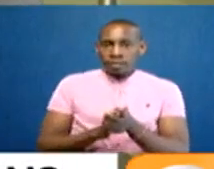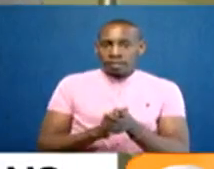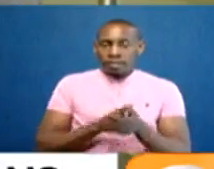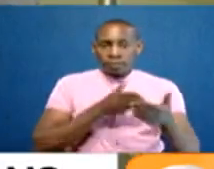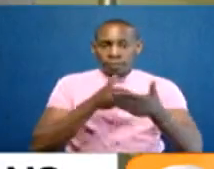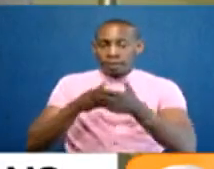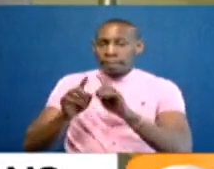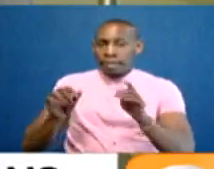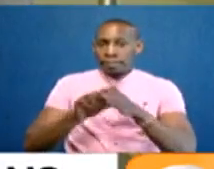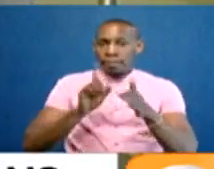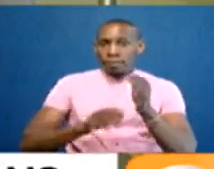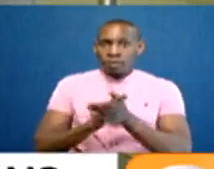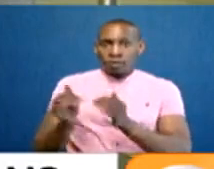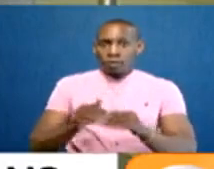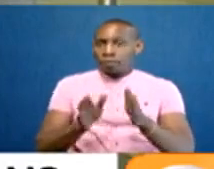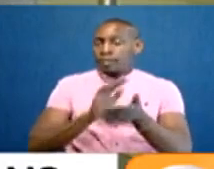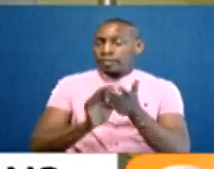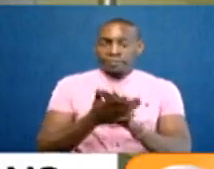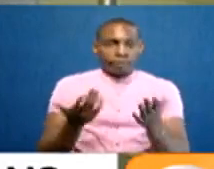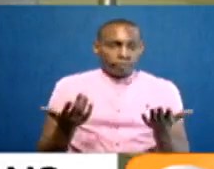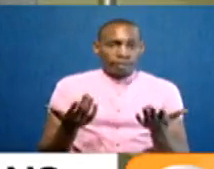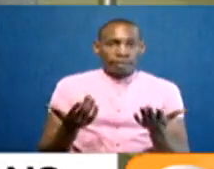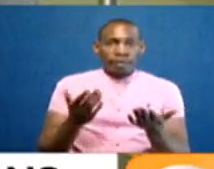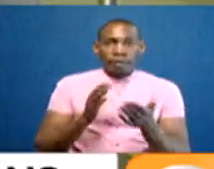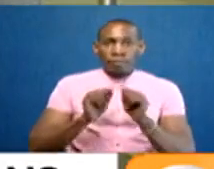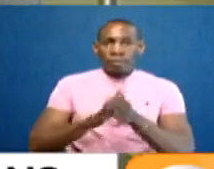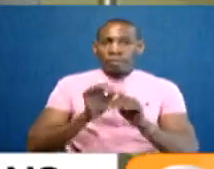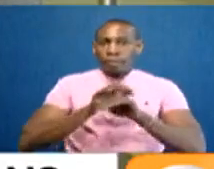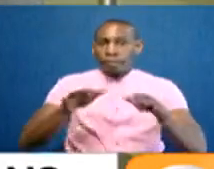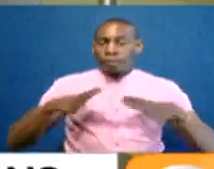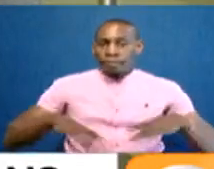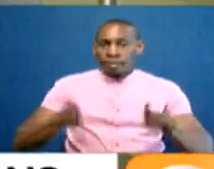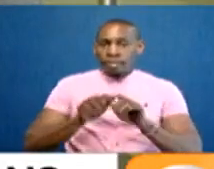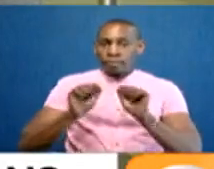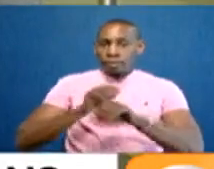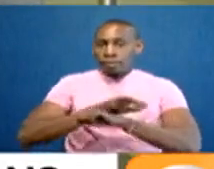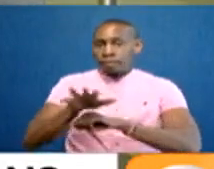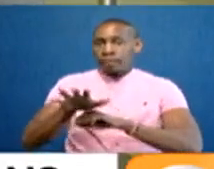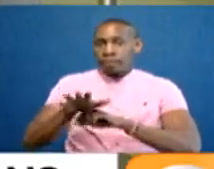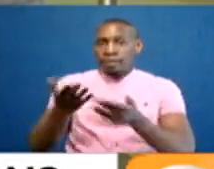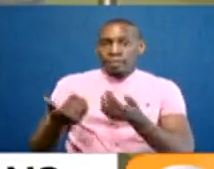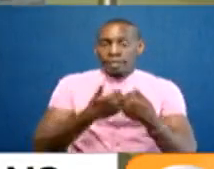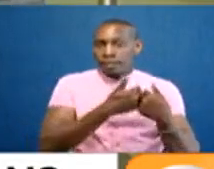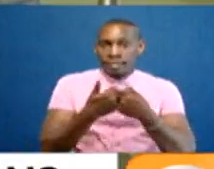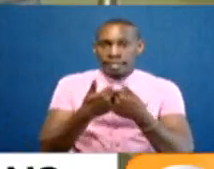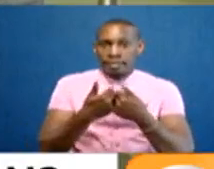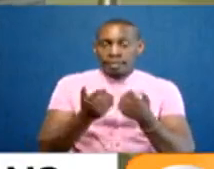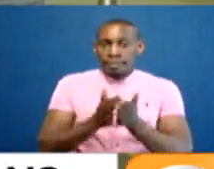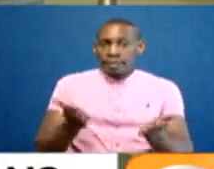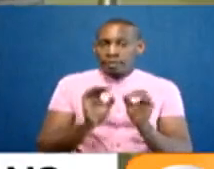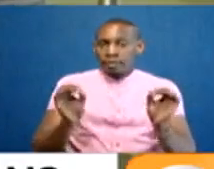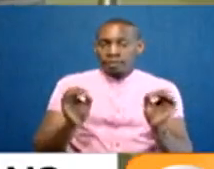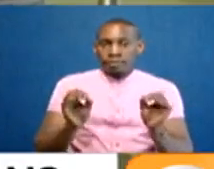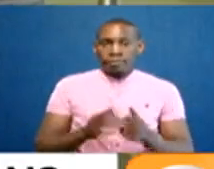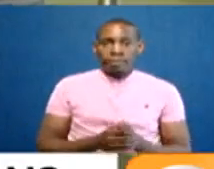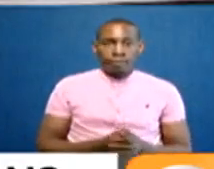problem, like you said, is that window of opportunity when it can reach people and potentially influence them or challenge them or discourage them or